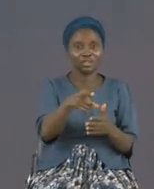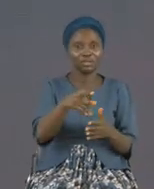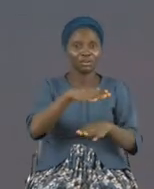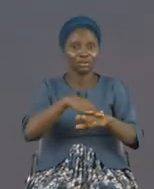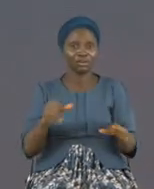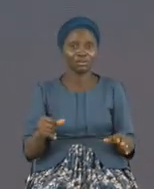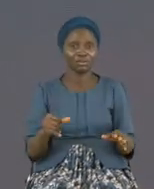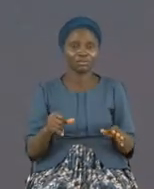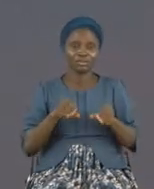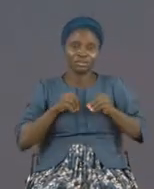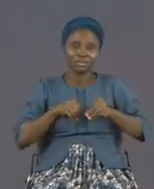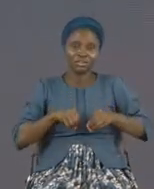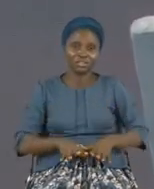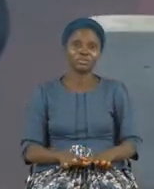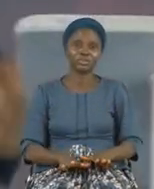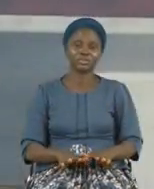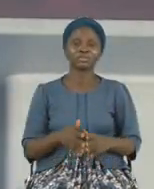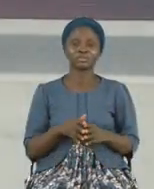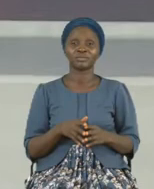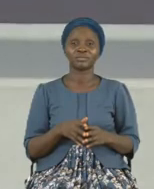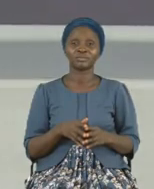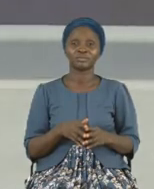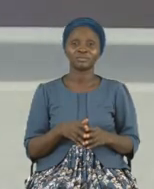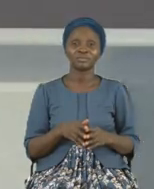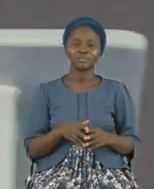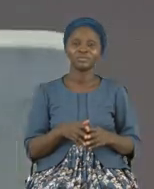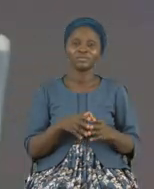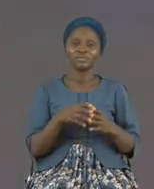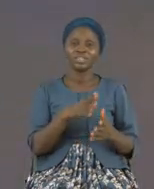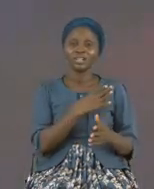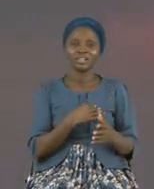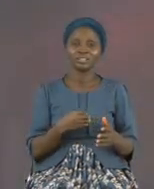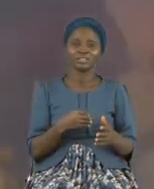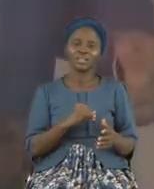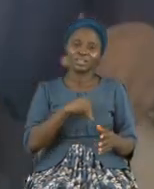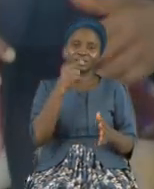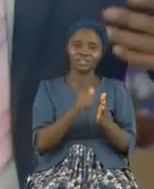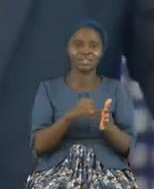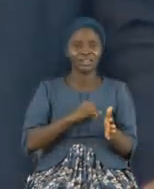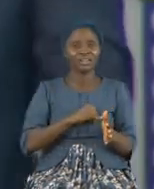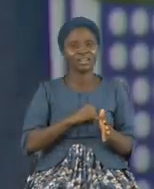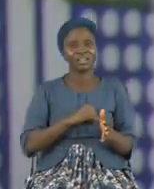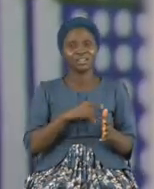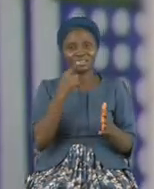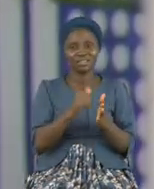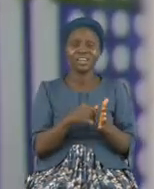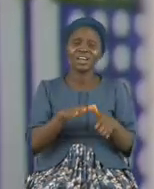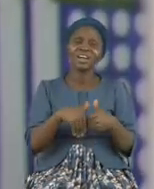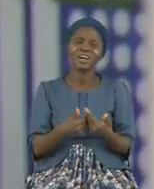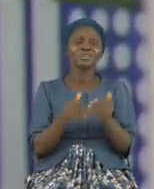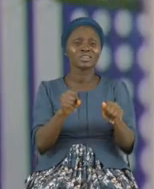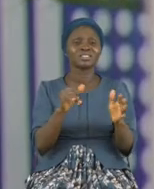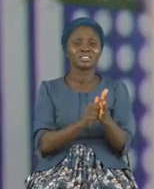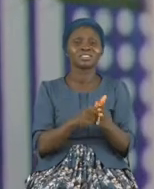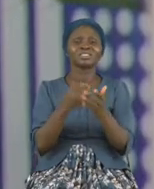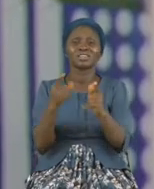depression. A little thing. Why are you doing that? How can that happen? Allow me. Nobody will allow you,